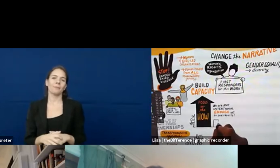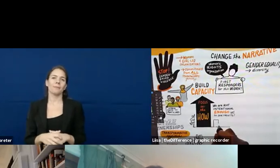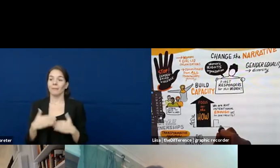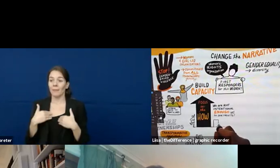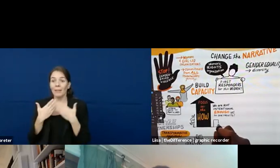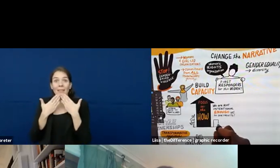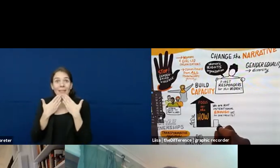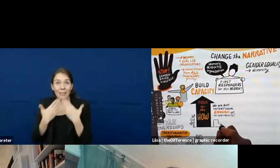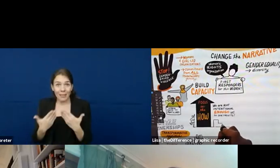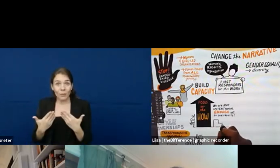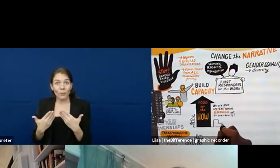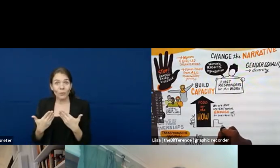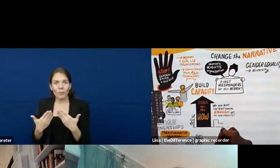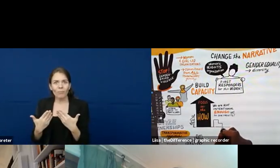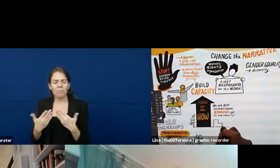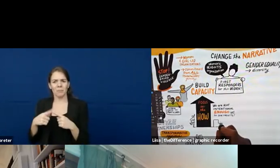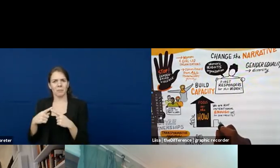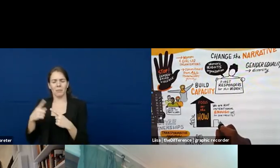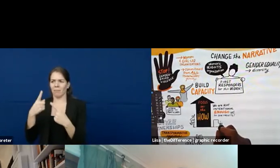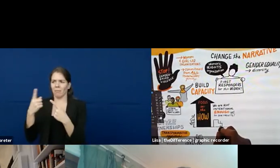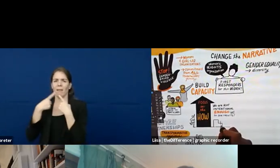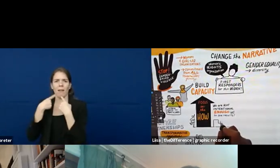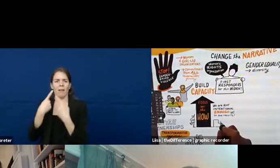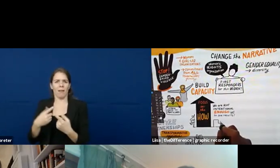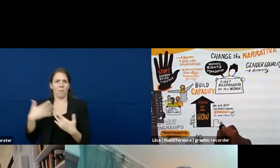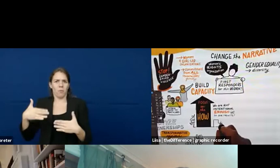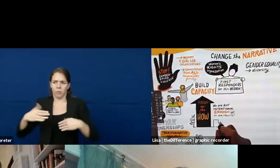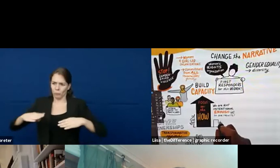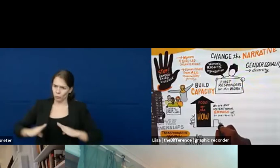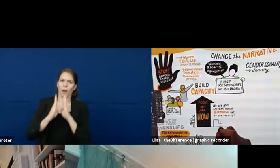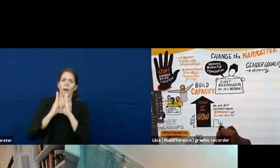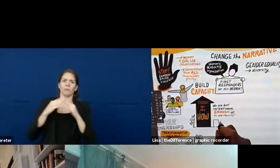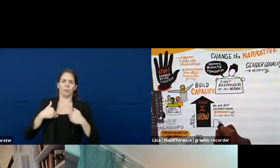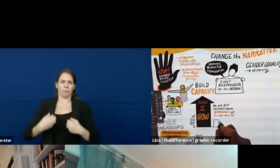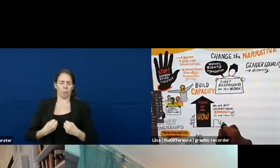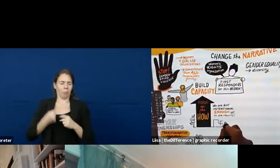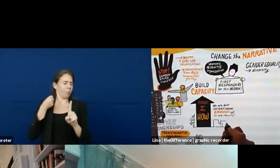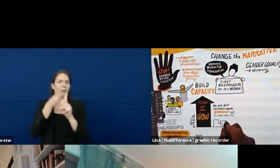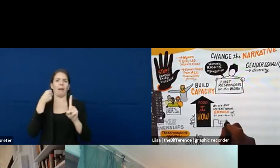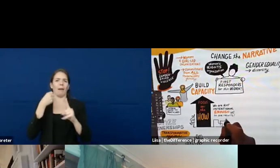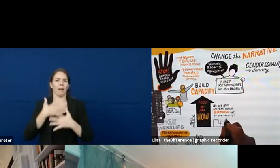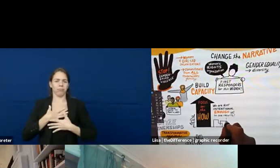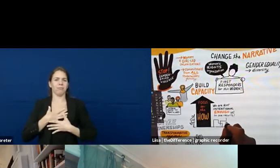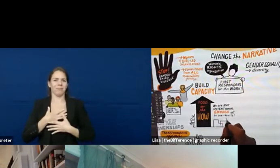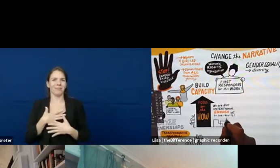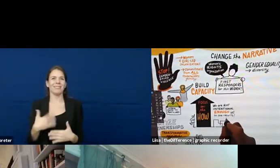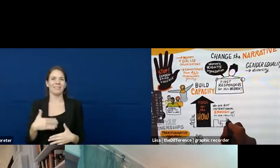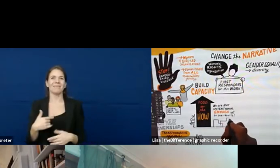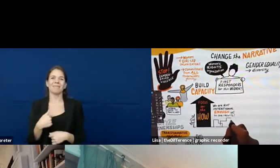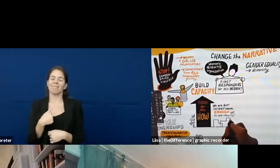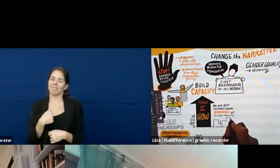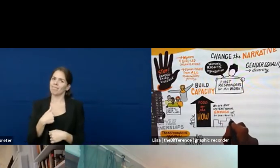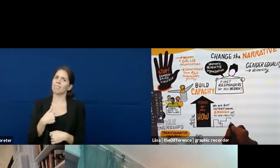reversed the why to focus on the how instead, because I think it's very, very important. And this